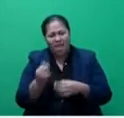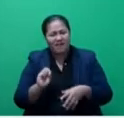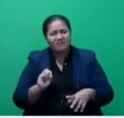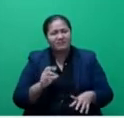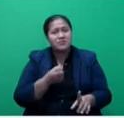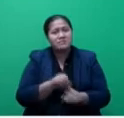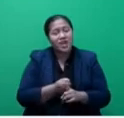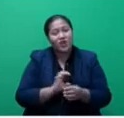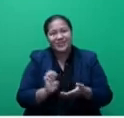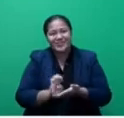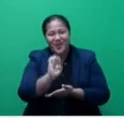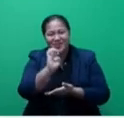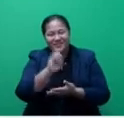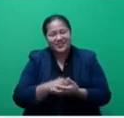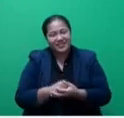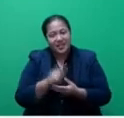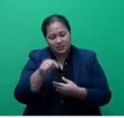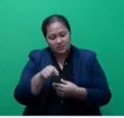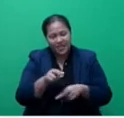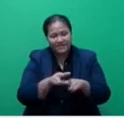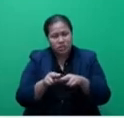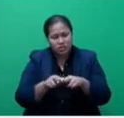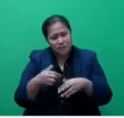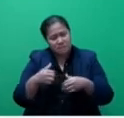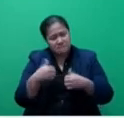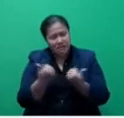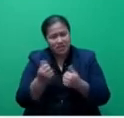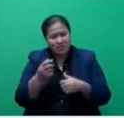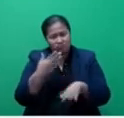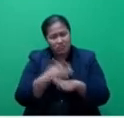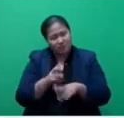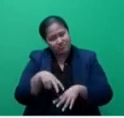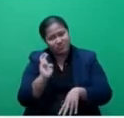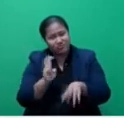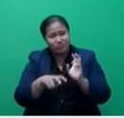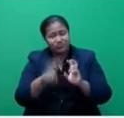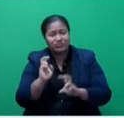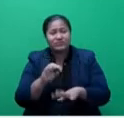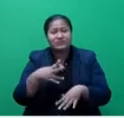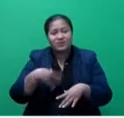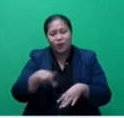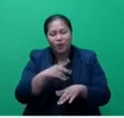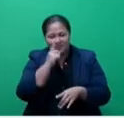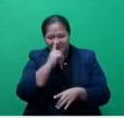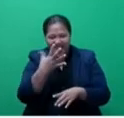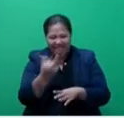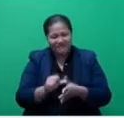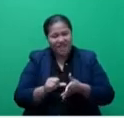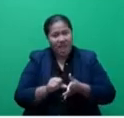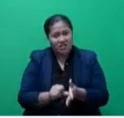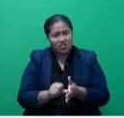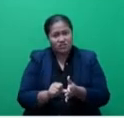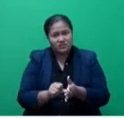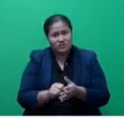in Fiji, we are no different. There are job losses, close of business, more and more people facing unprecedented hardships.